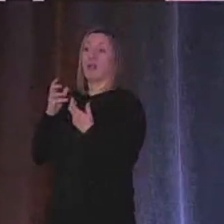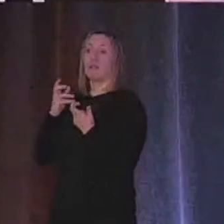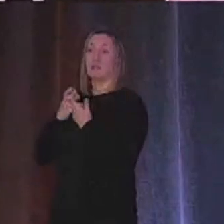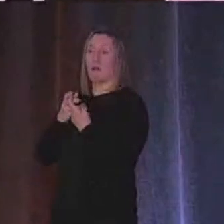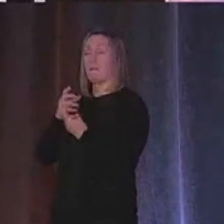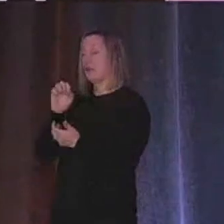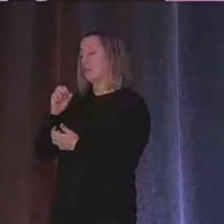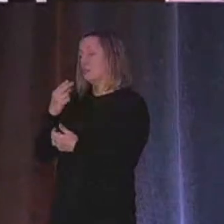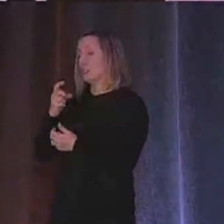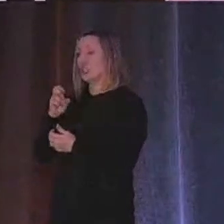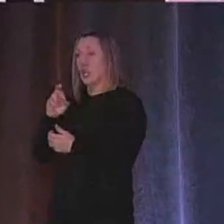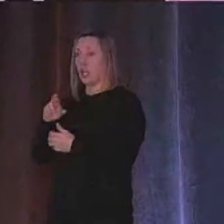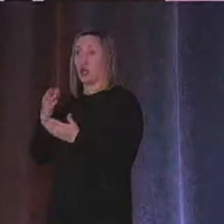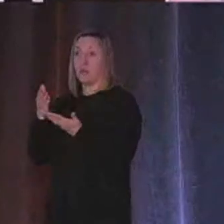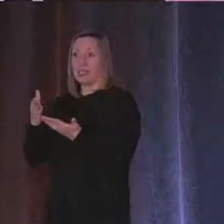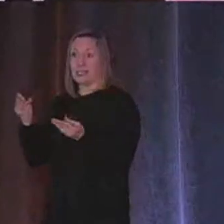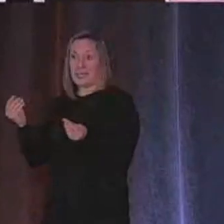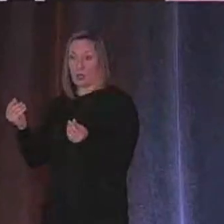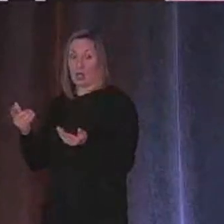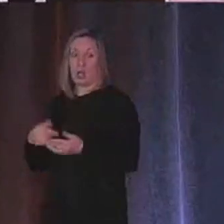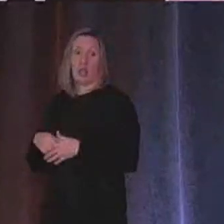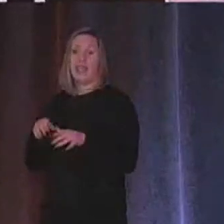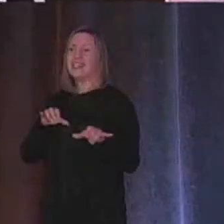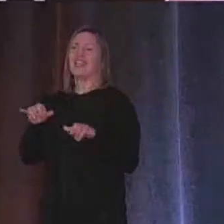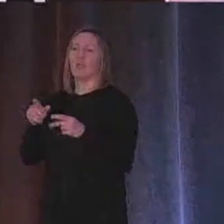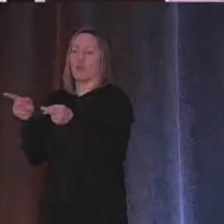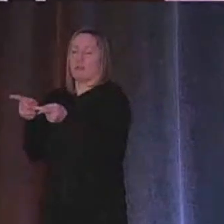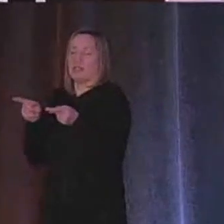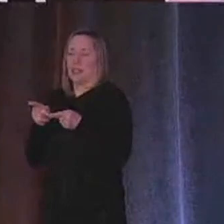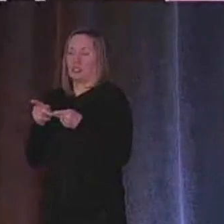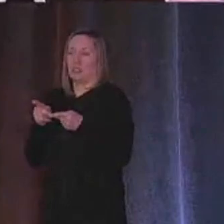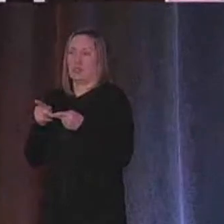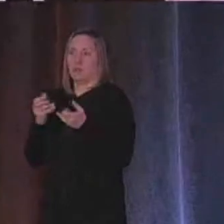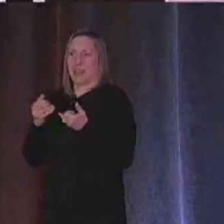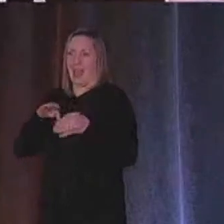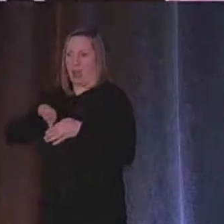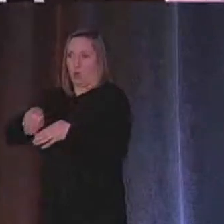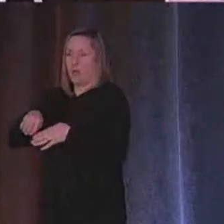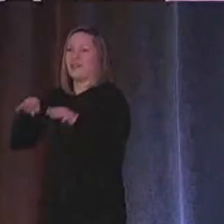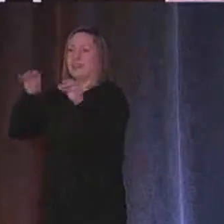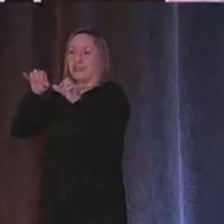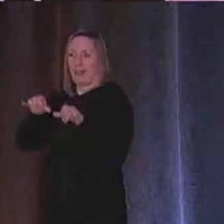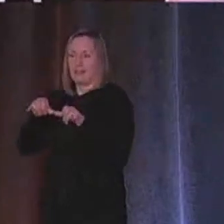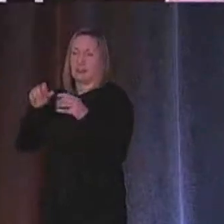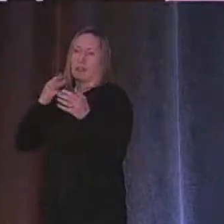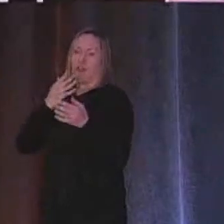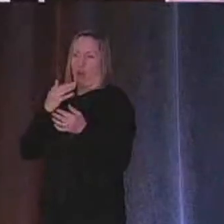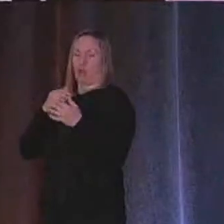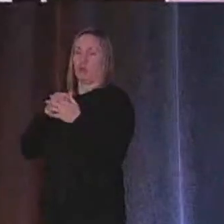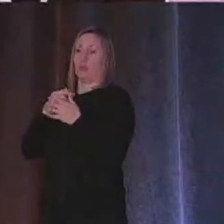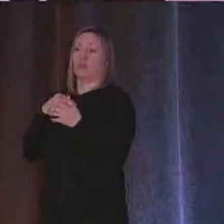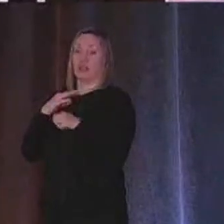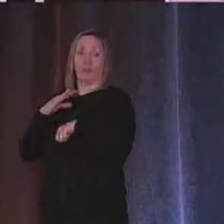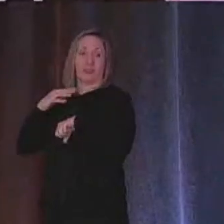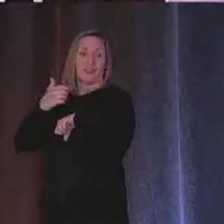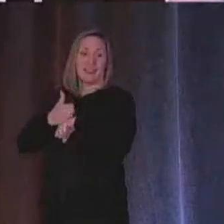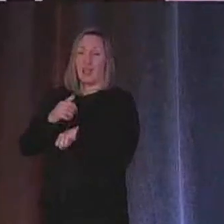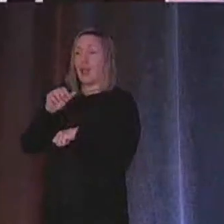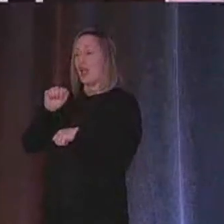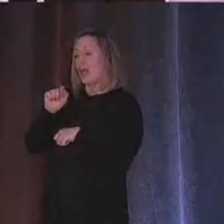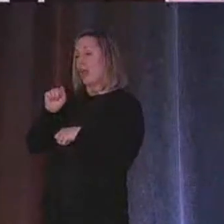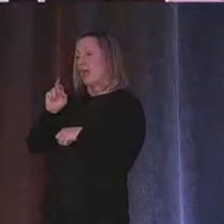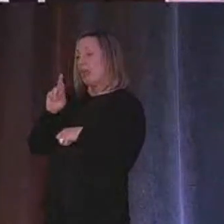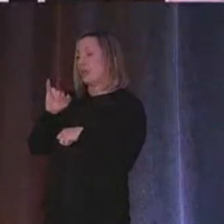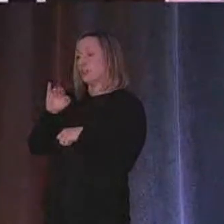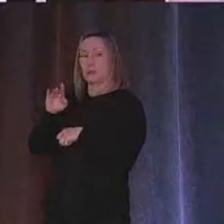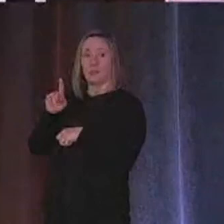we're going to do the same thing we did with positions, but for size and color. And then we're going to set those attributes to the